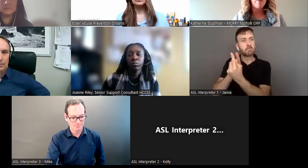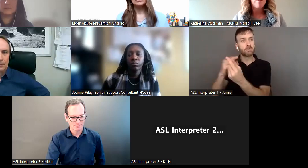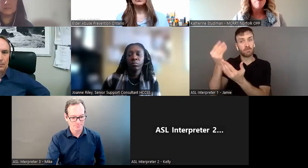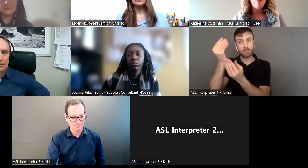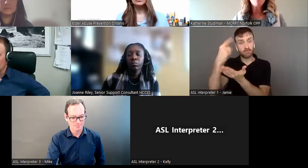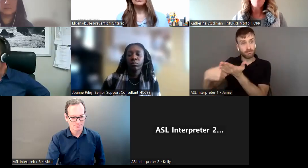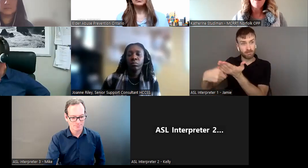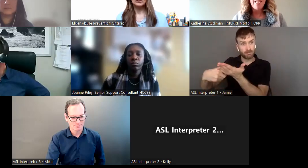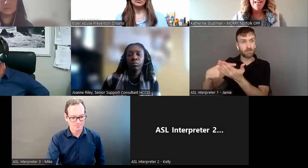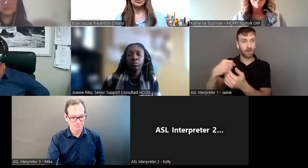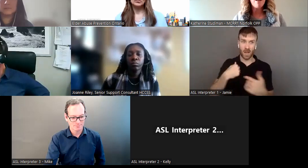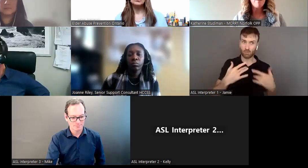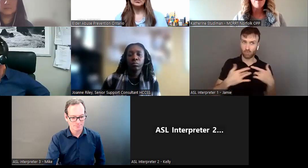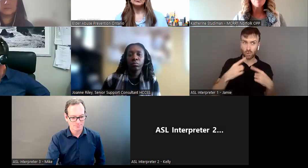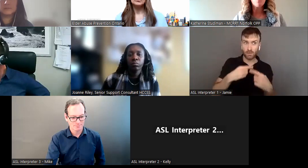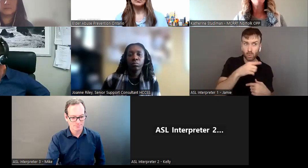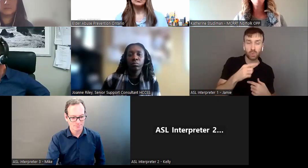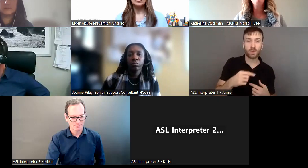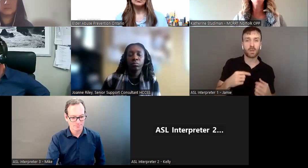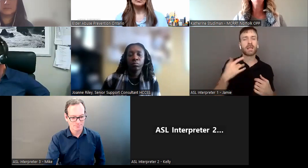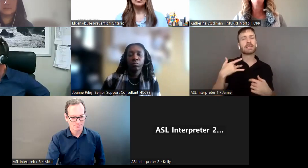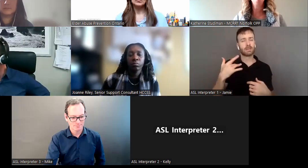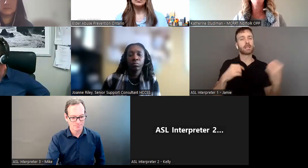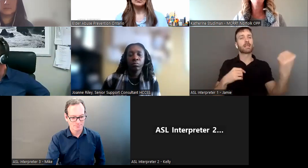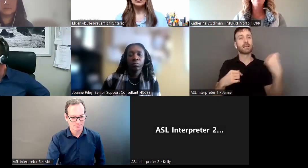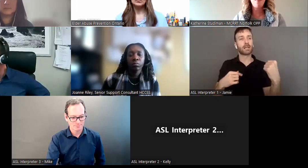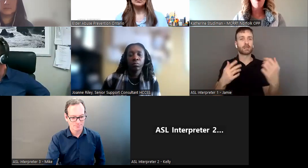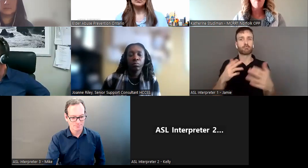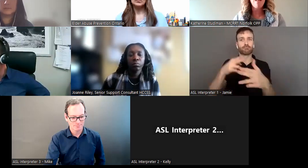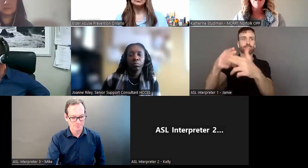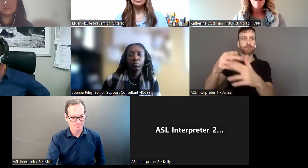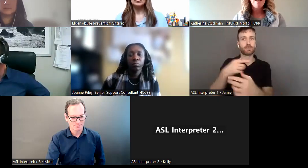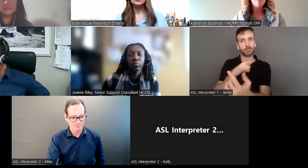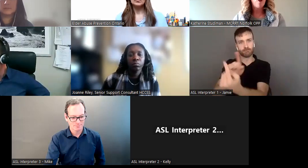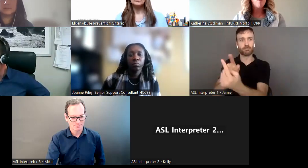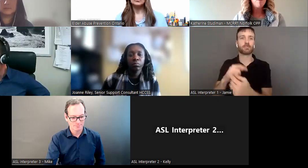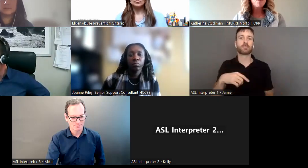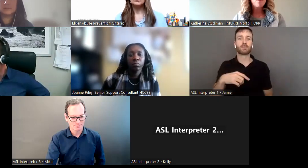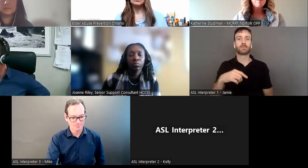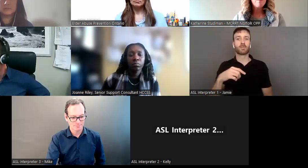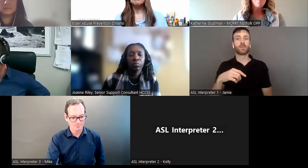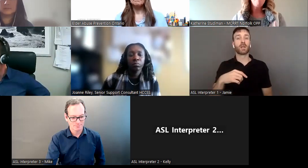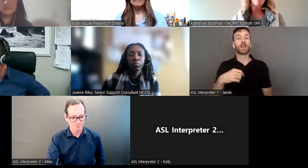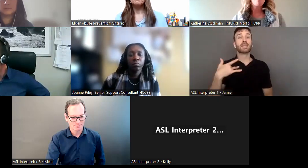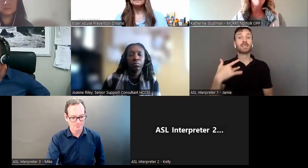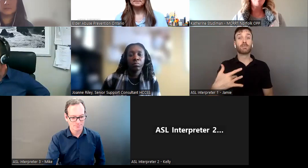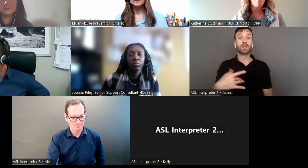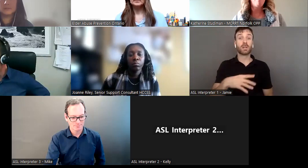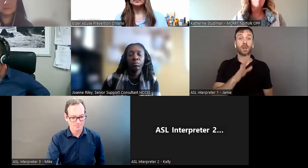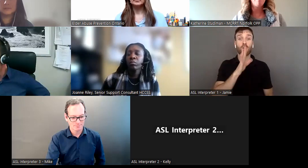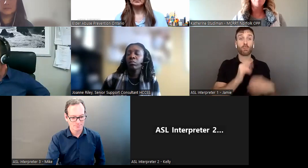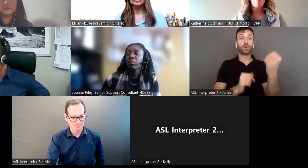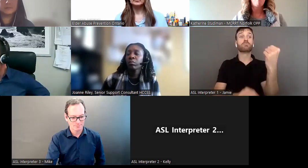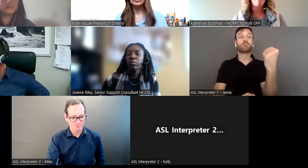get a yes out of that. So a lot of my consent, because it's in the moment, is verbal, but then I'm usually